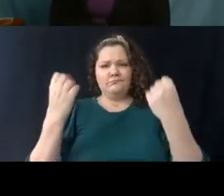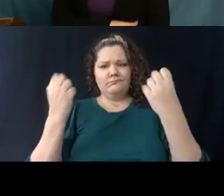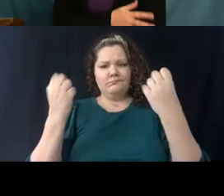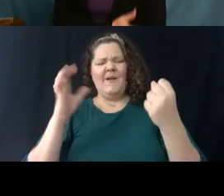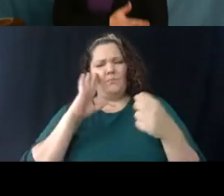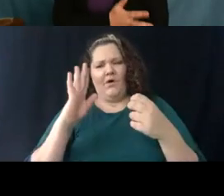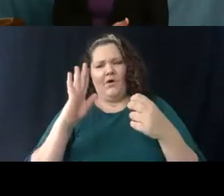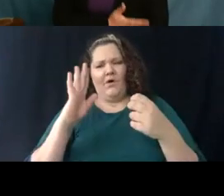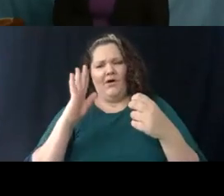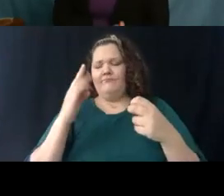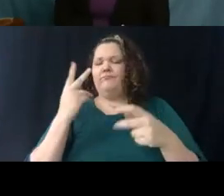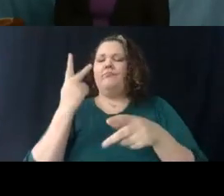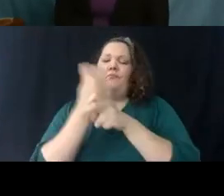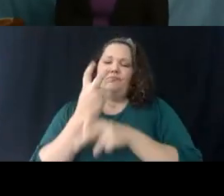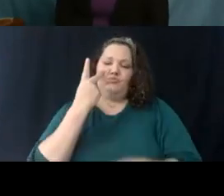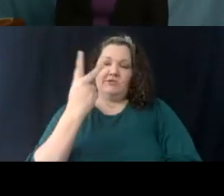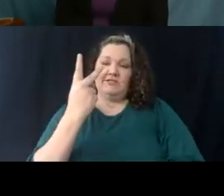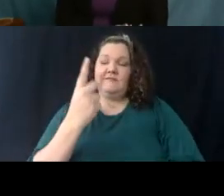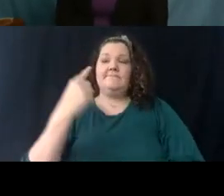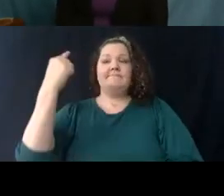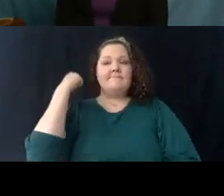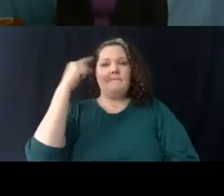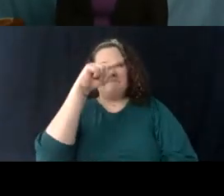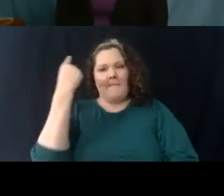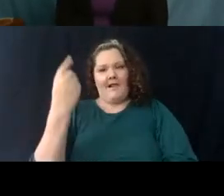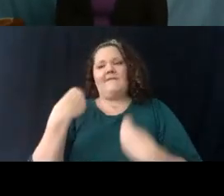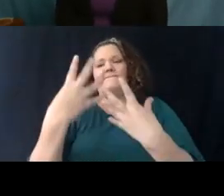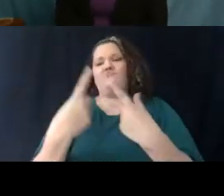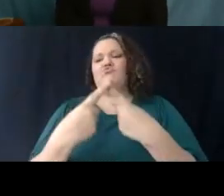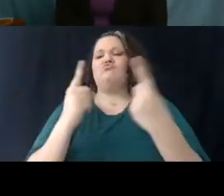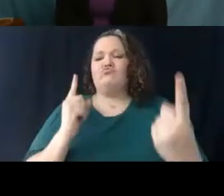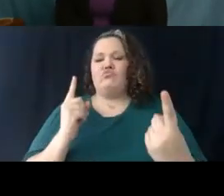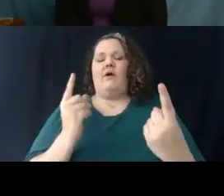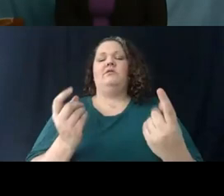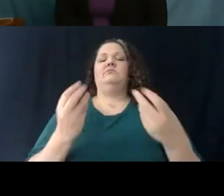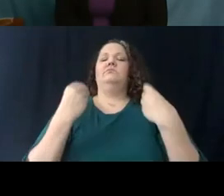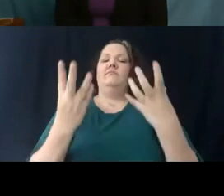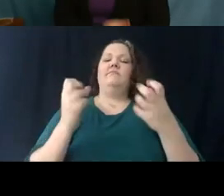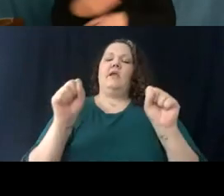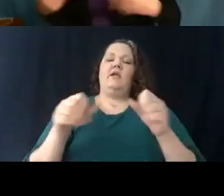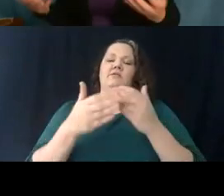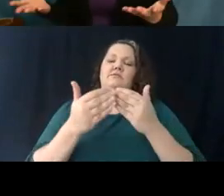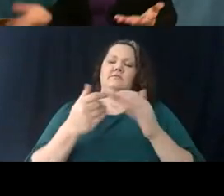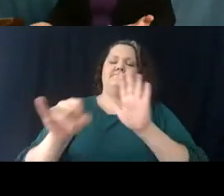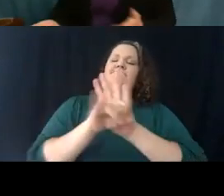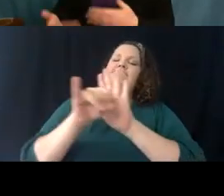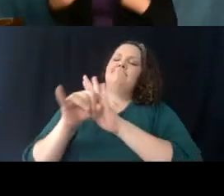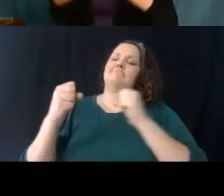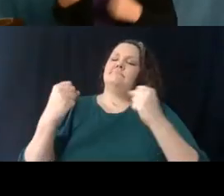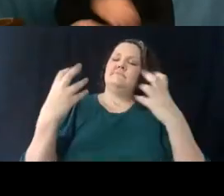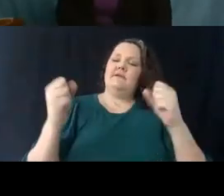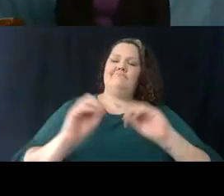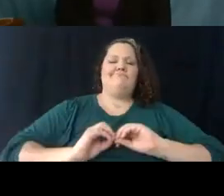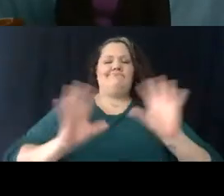If you have a very, very bright white background and you're someone who's using sign language, it'll be very hard to see. Whereas you can see today I'm signing, but I have a